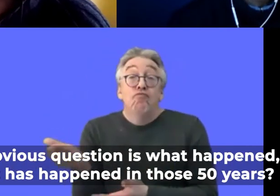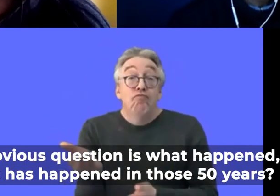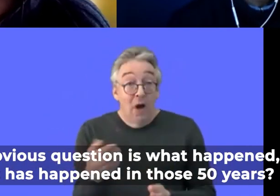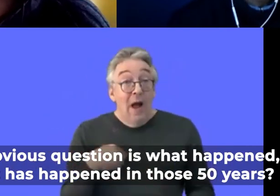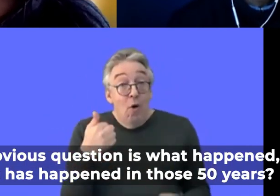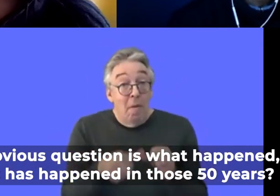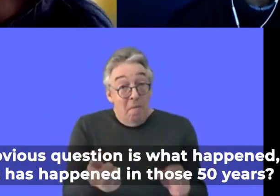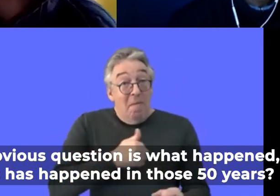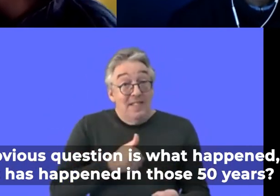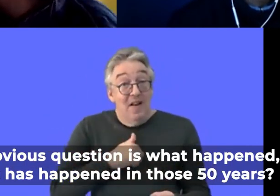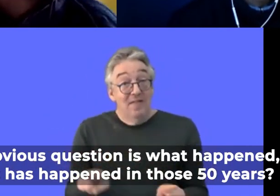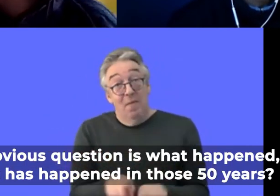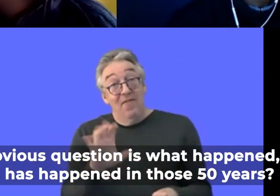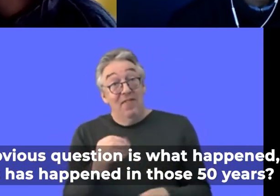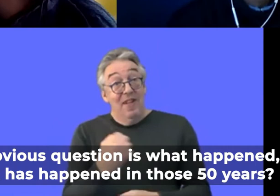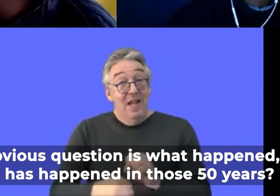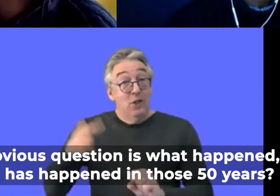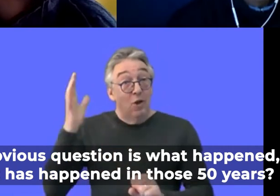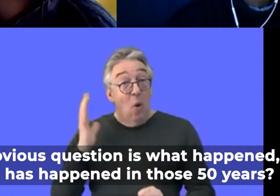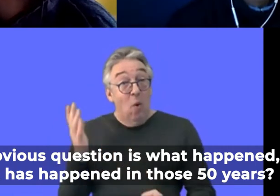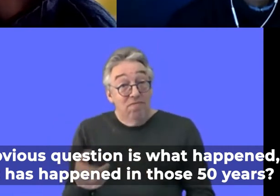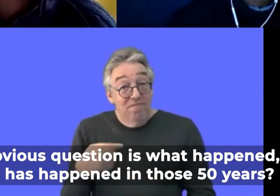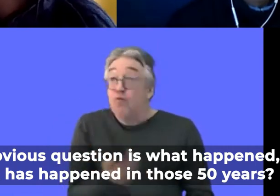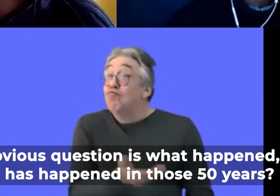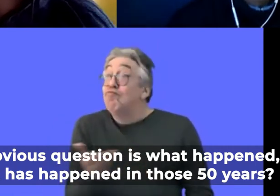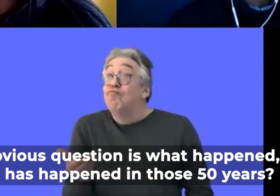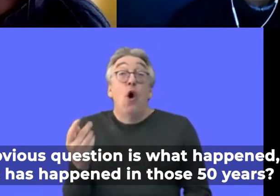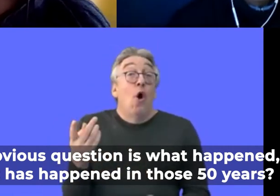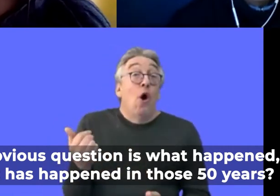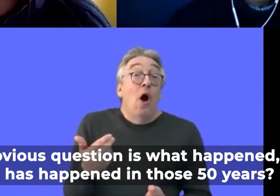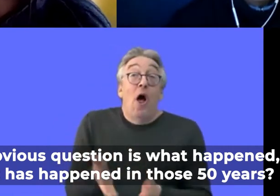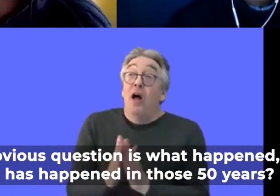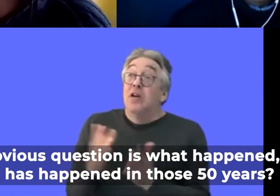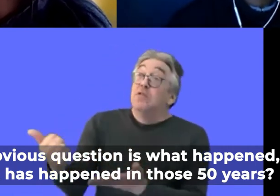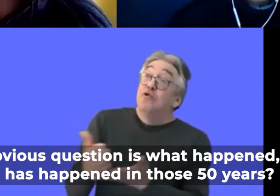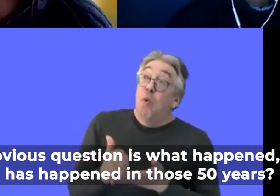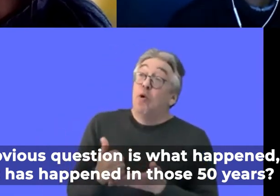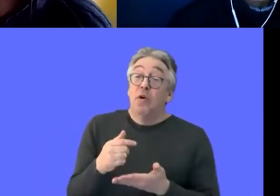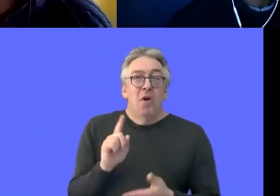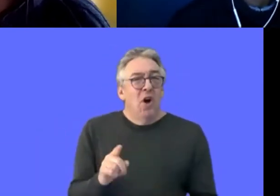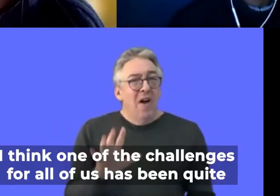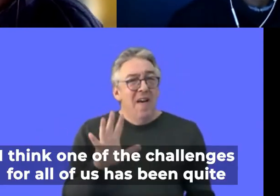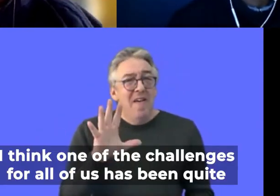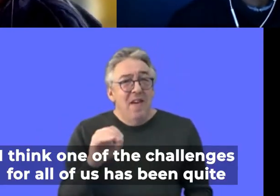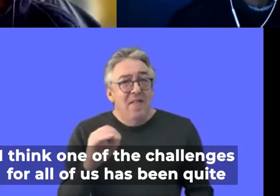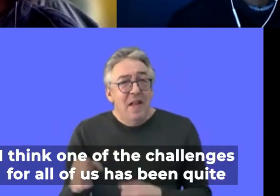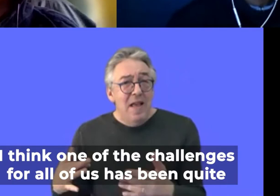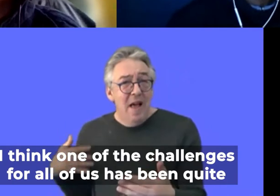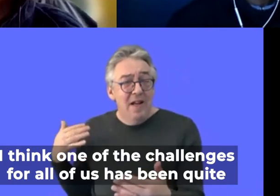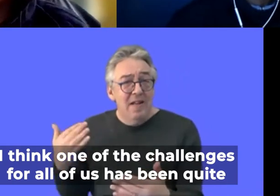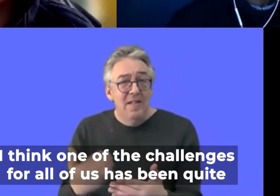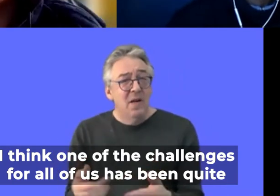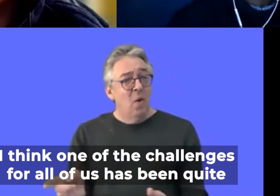And my obvious question is, what happened? What has happened in those 50 years? And I think one